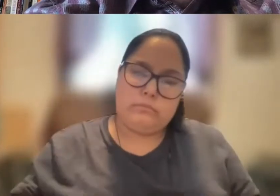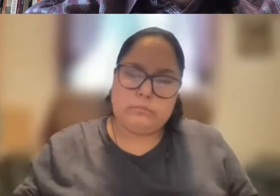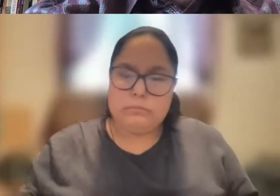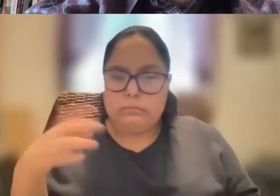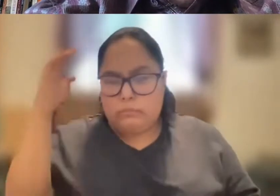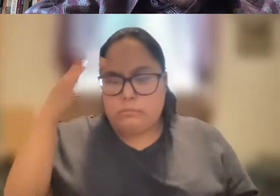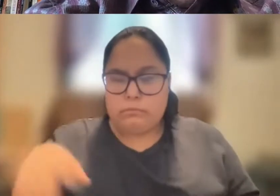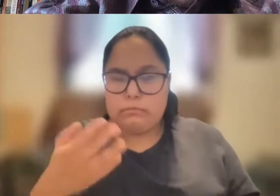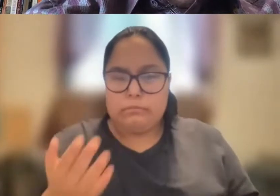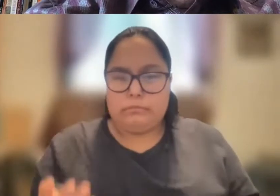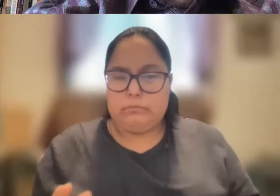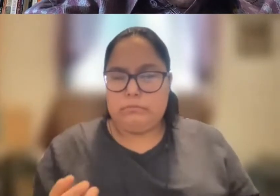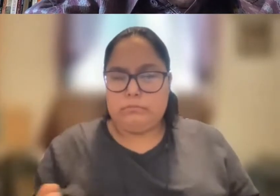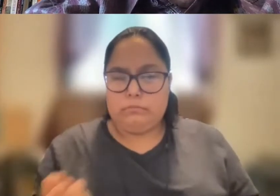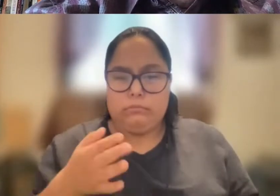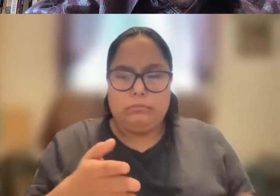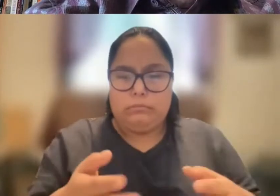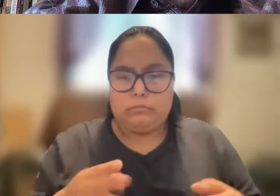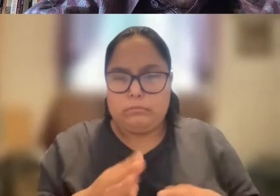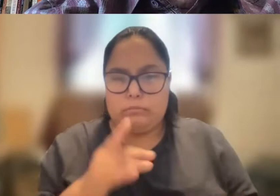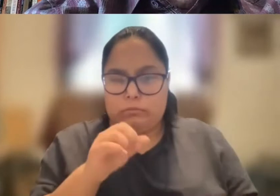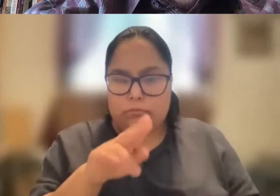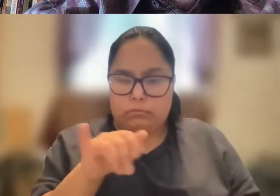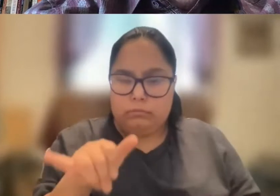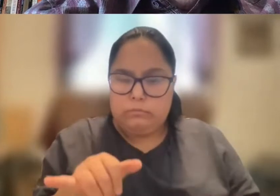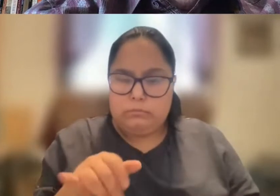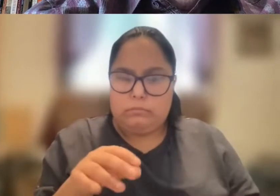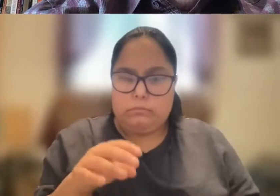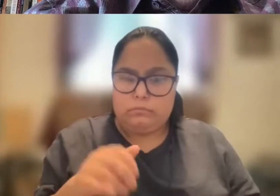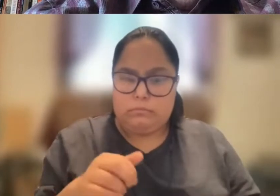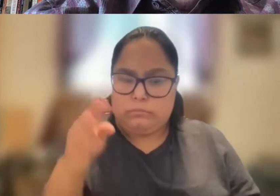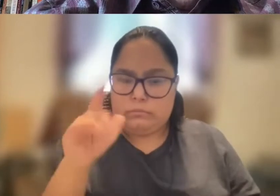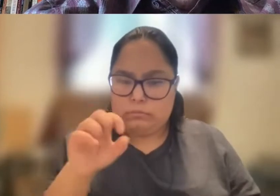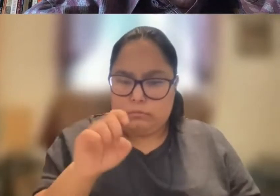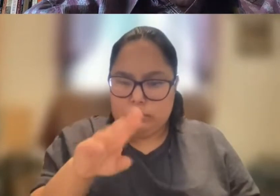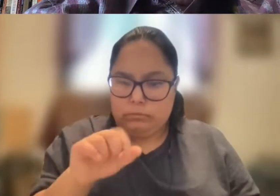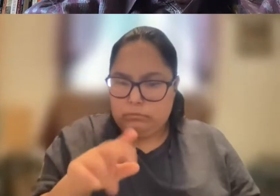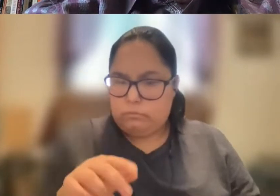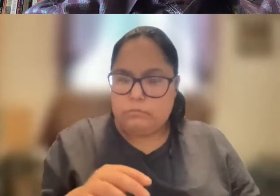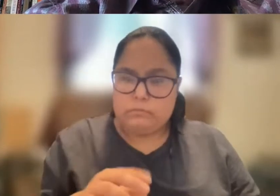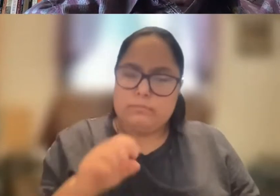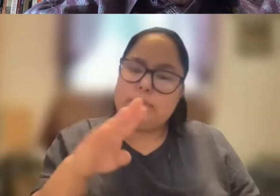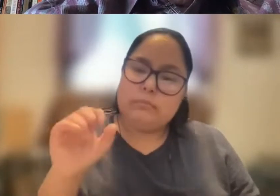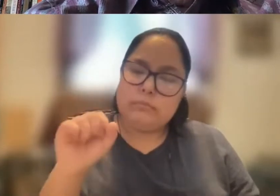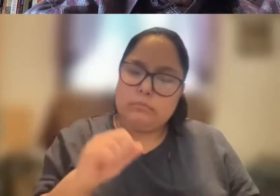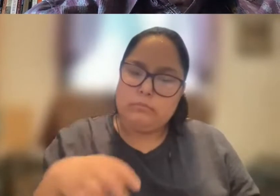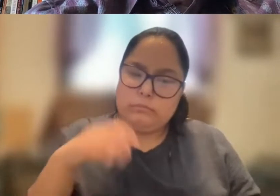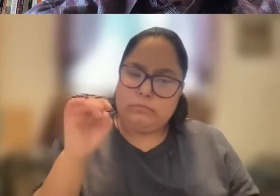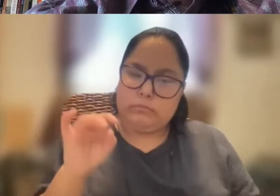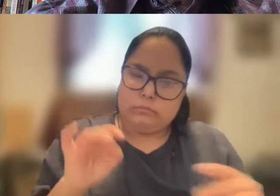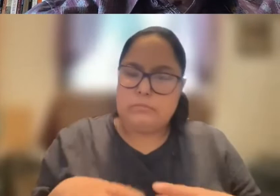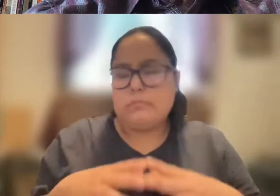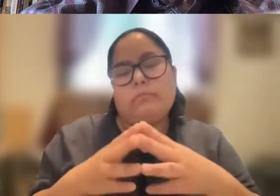and that did not go completely unscathed. I had a significant amount of hate